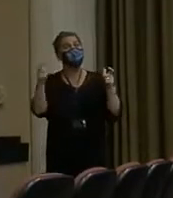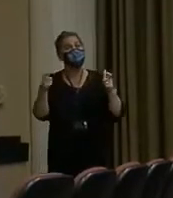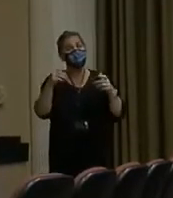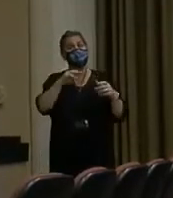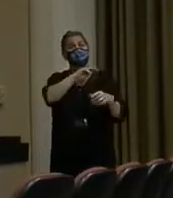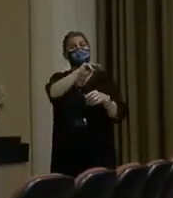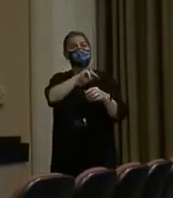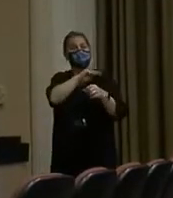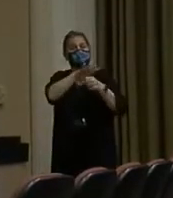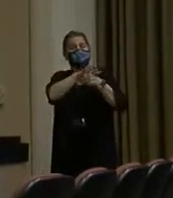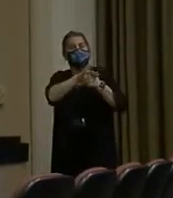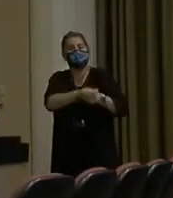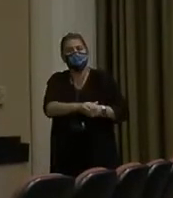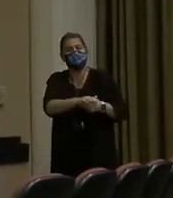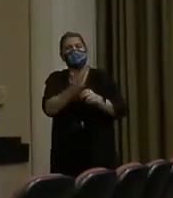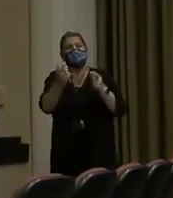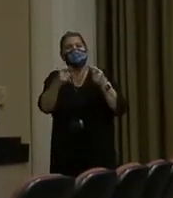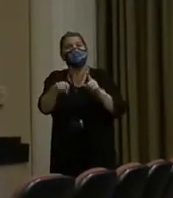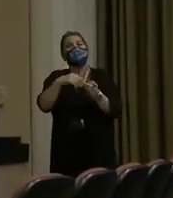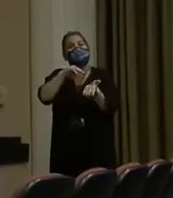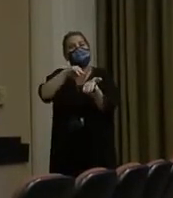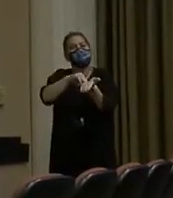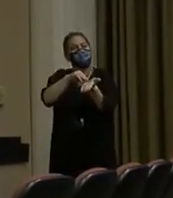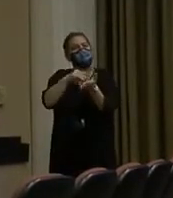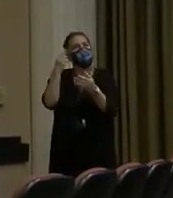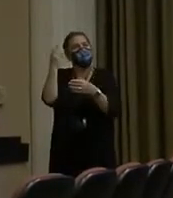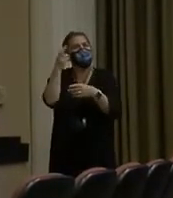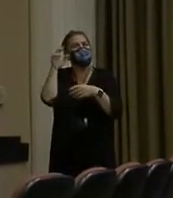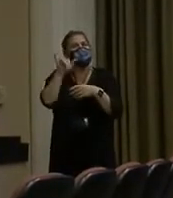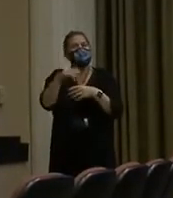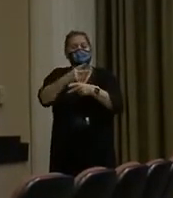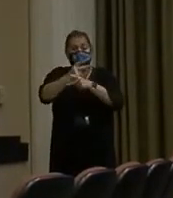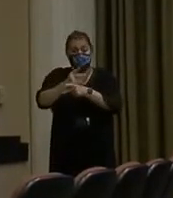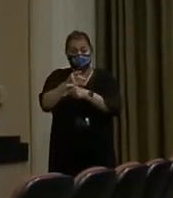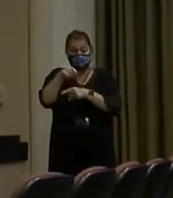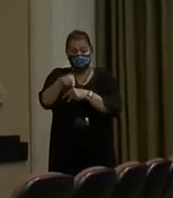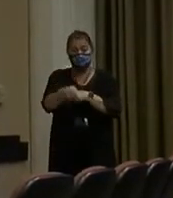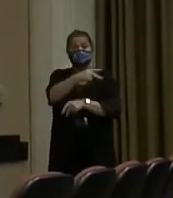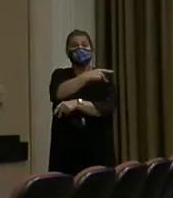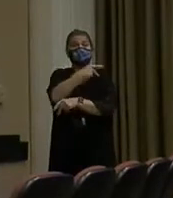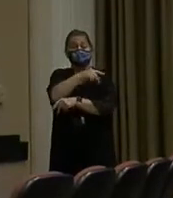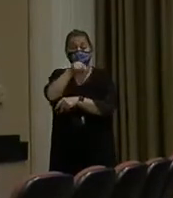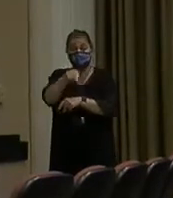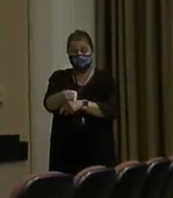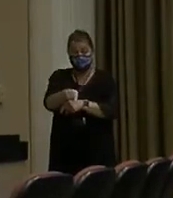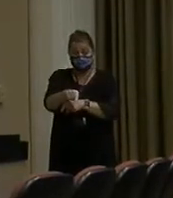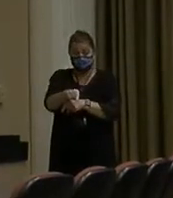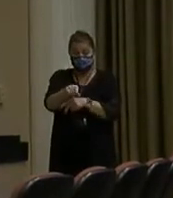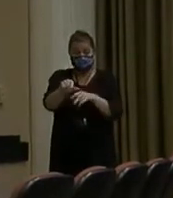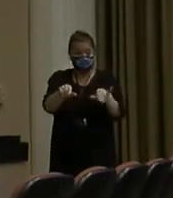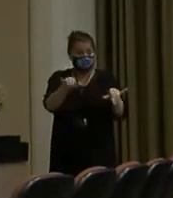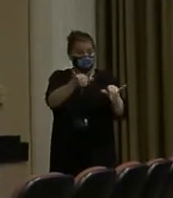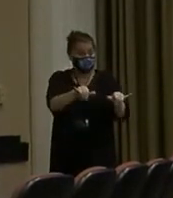distress exists when clinicians recognize that even though caring for a patient is tantamount,